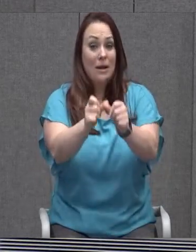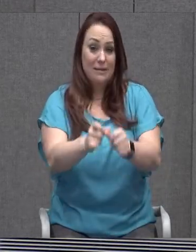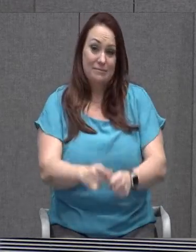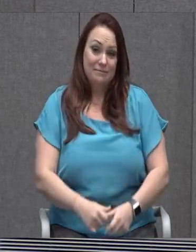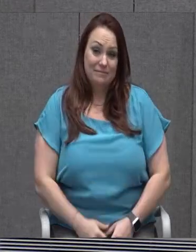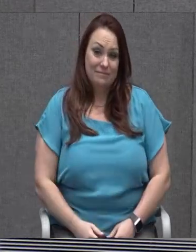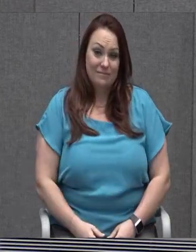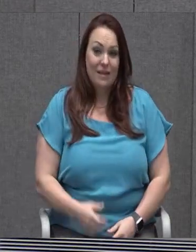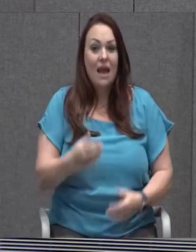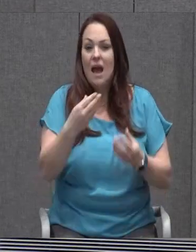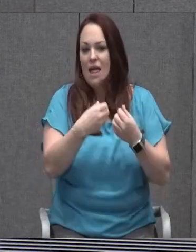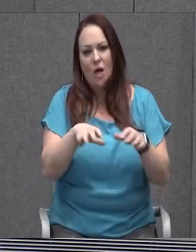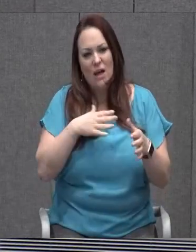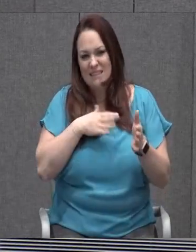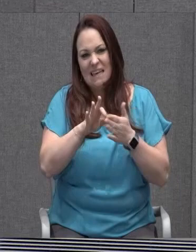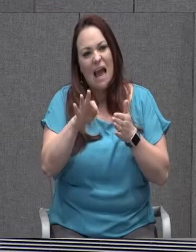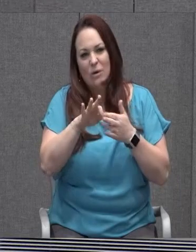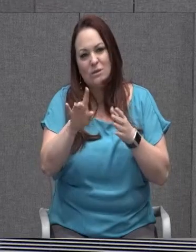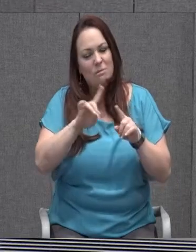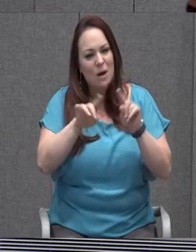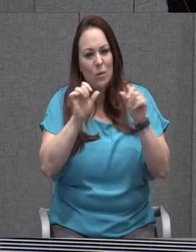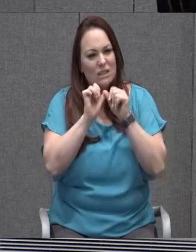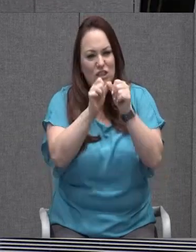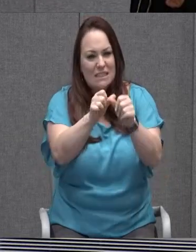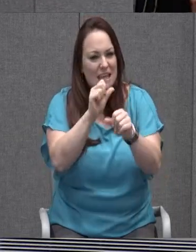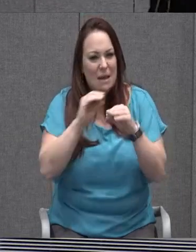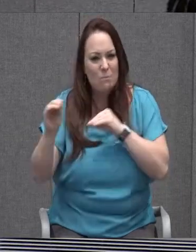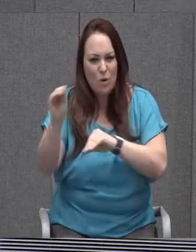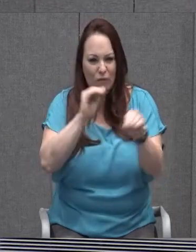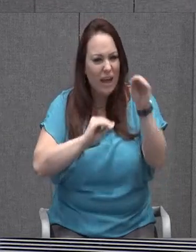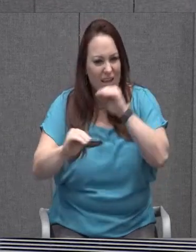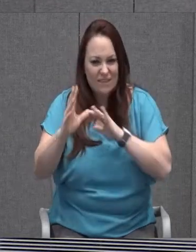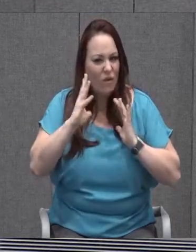course, I lost count, but we're gonna keep moving.